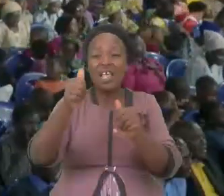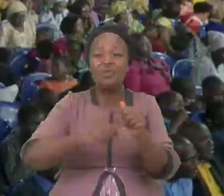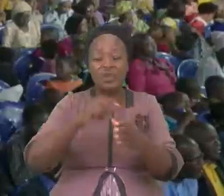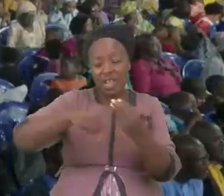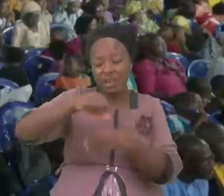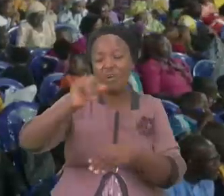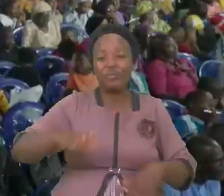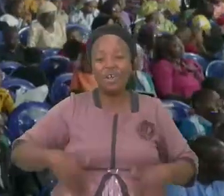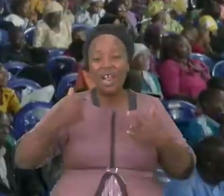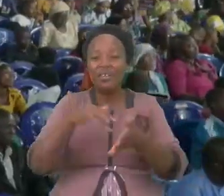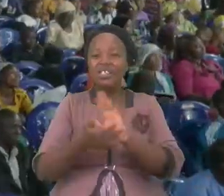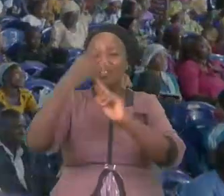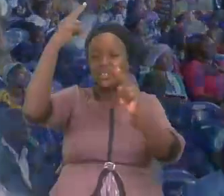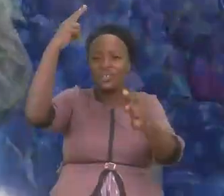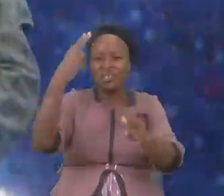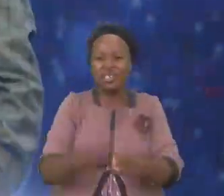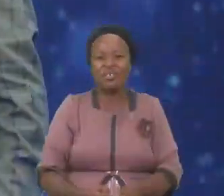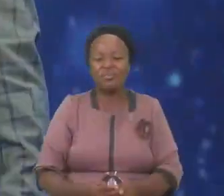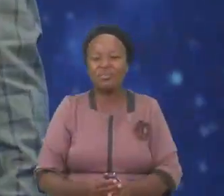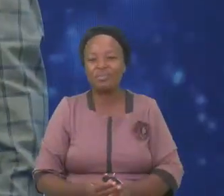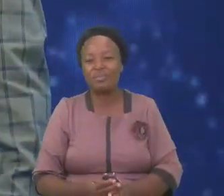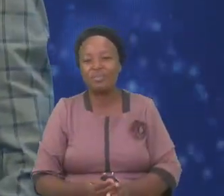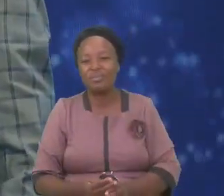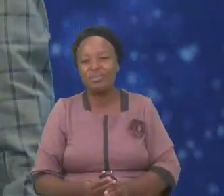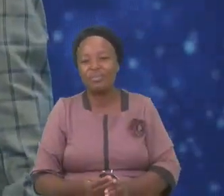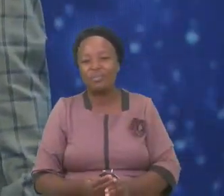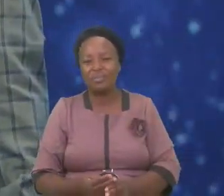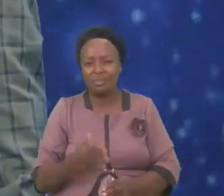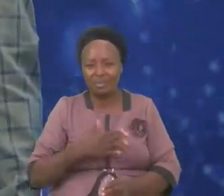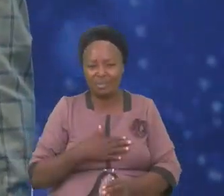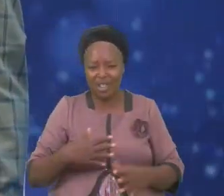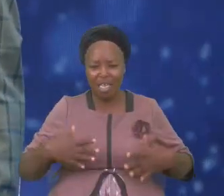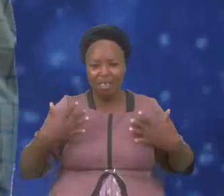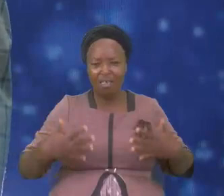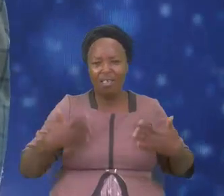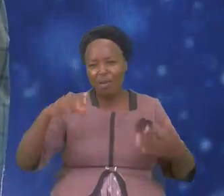My young boy, my young girl there, what if you had a better